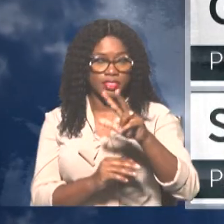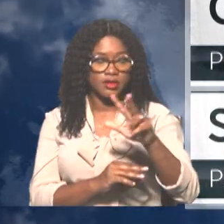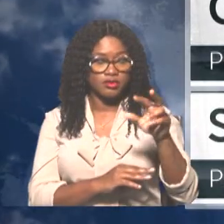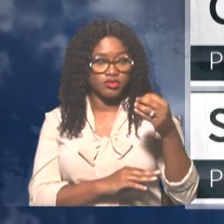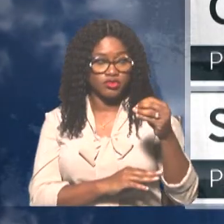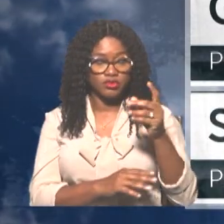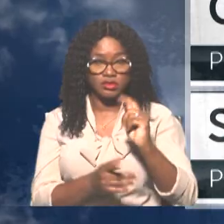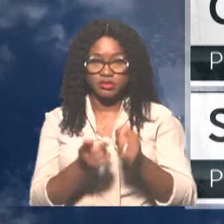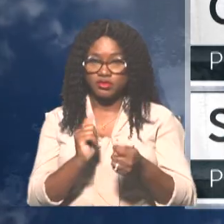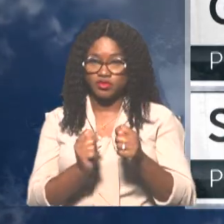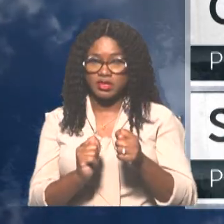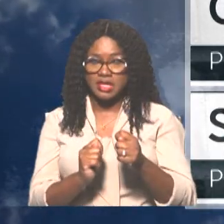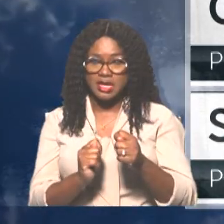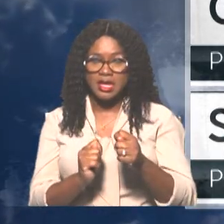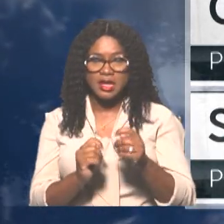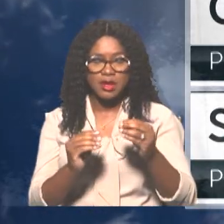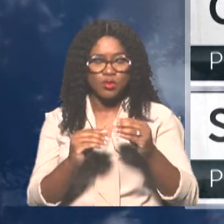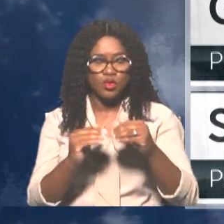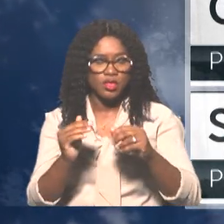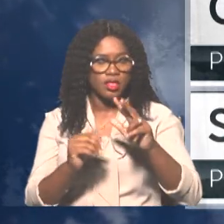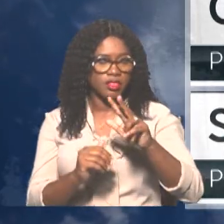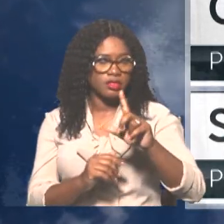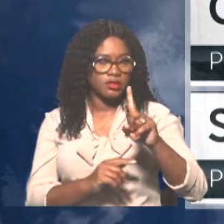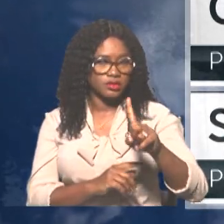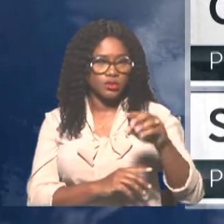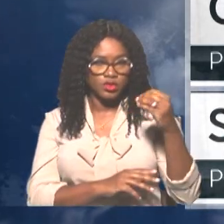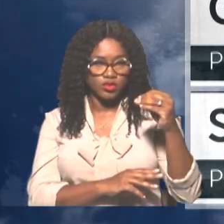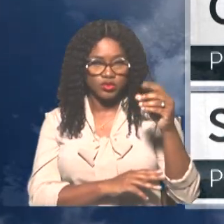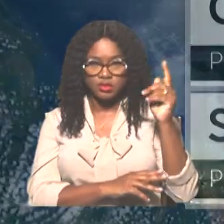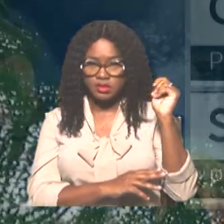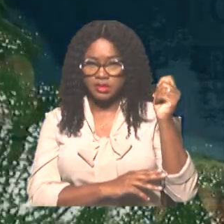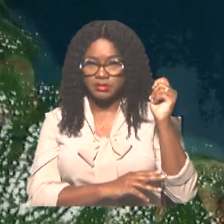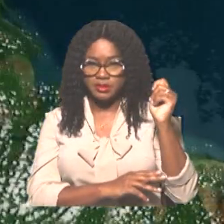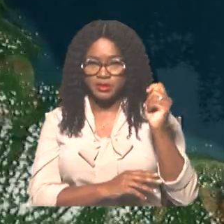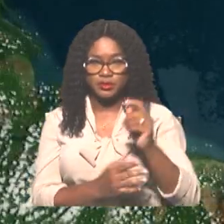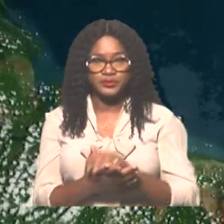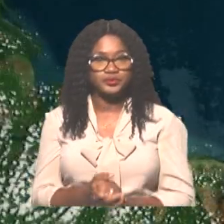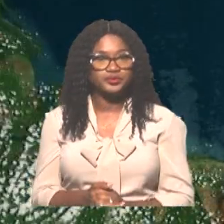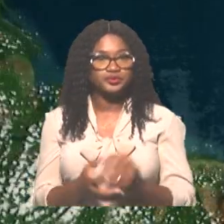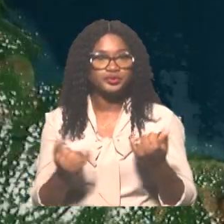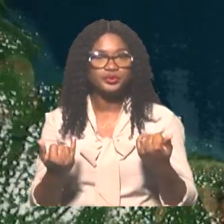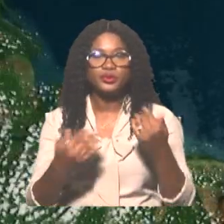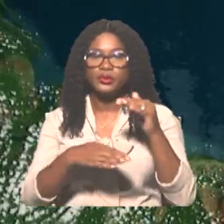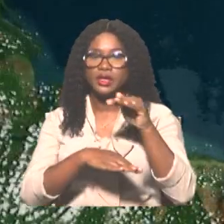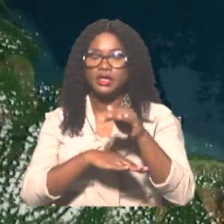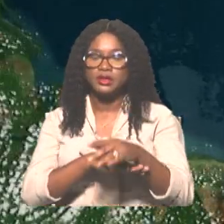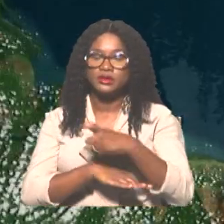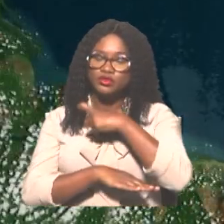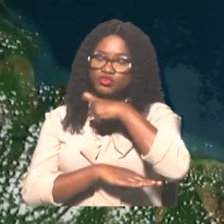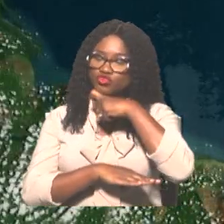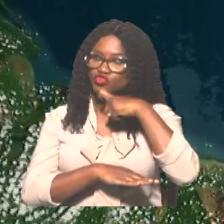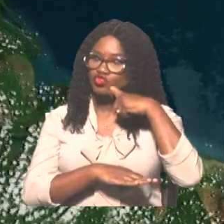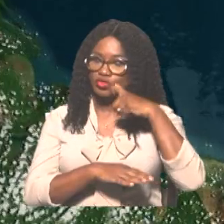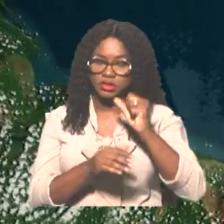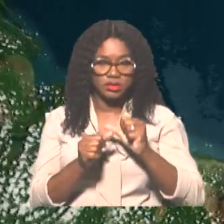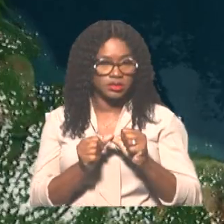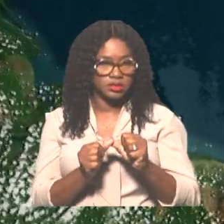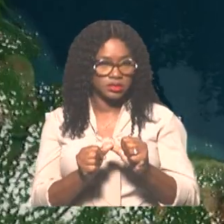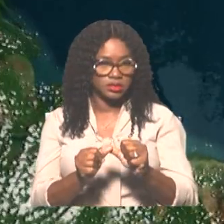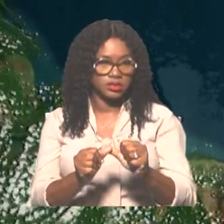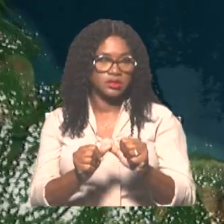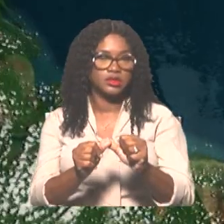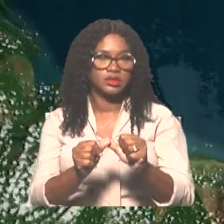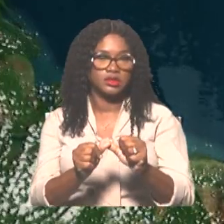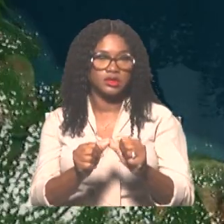in Trinidad and slightly over 31 degrees for Tobago. So as we head into tonight, drier conditions will continue